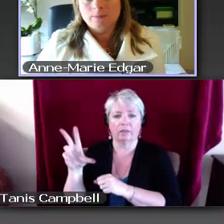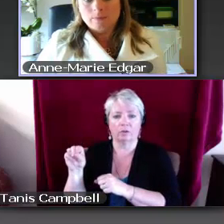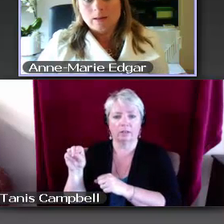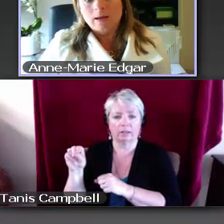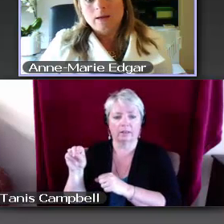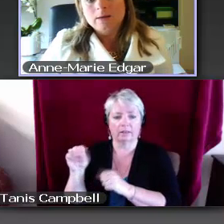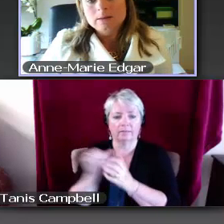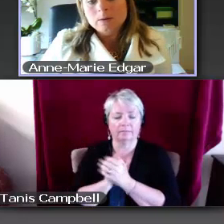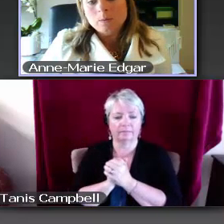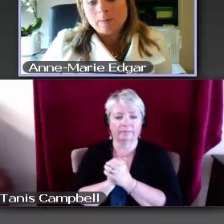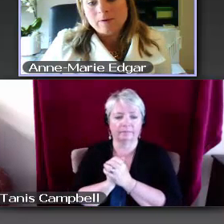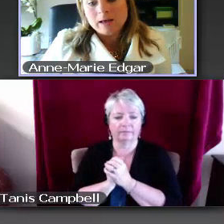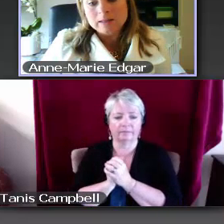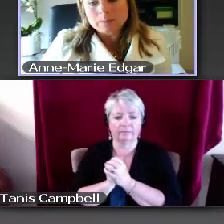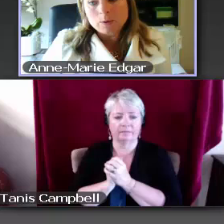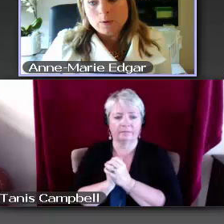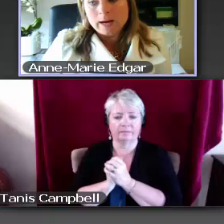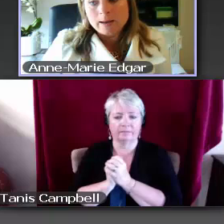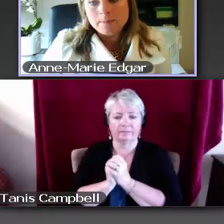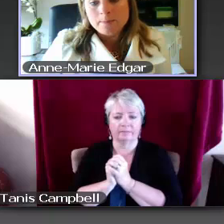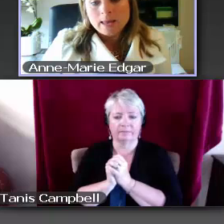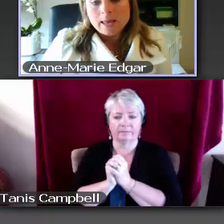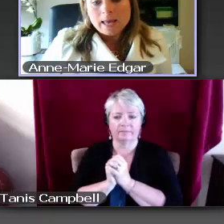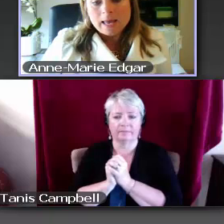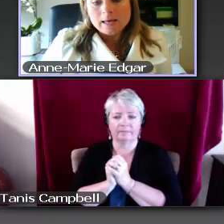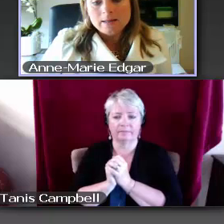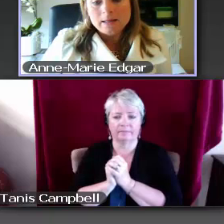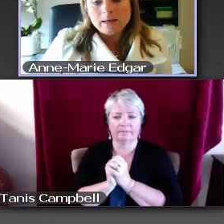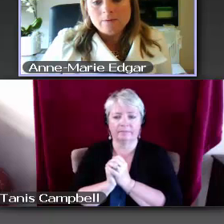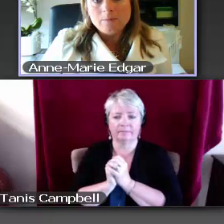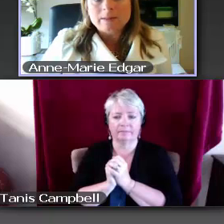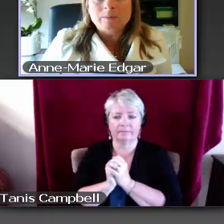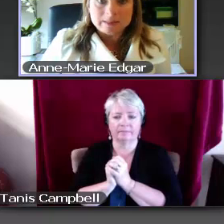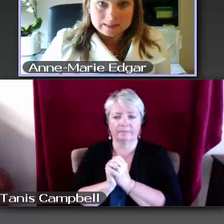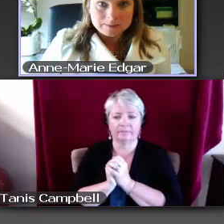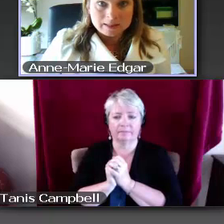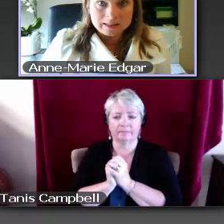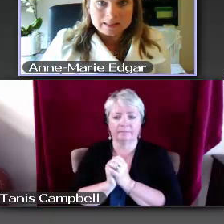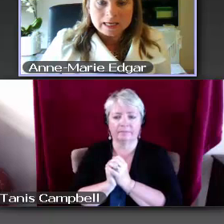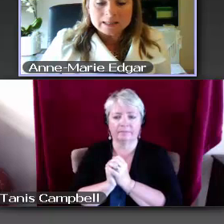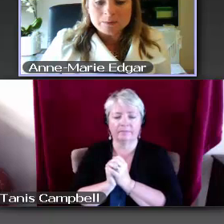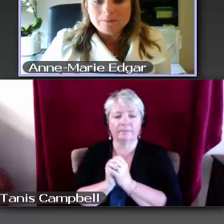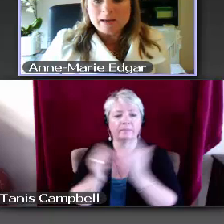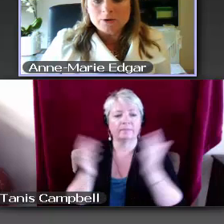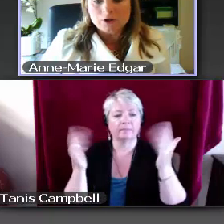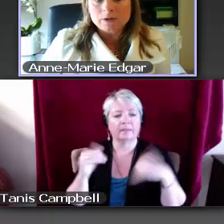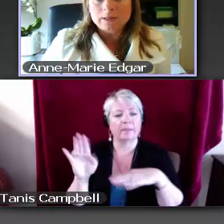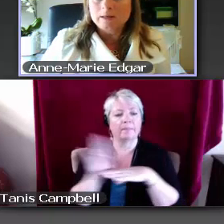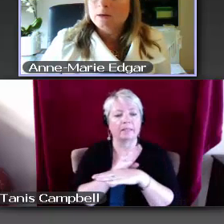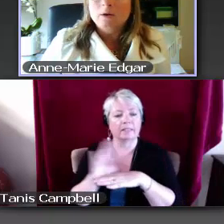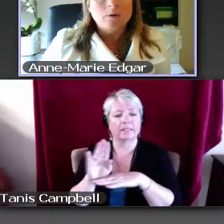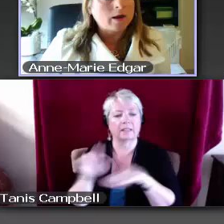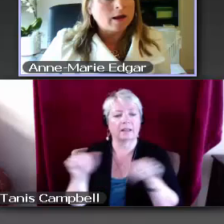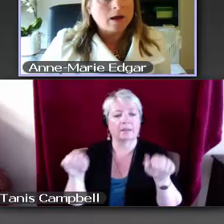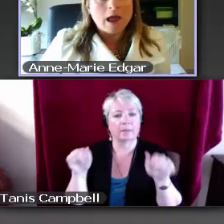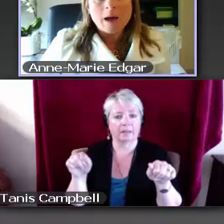30th. The Web Advanced program. And then with Disabilities, as we've